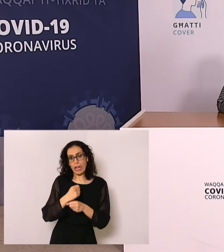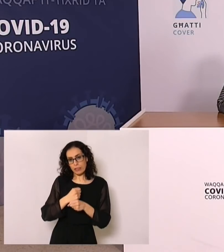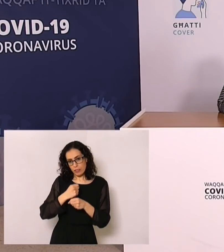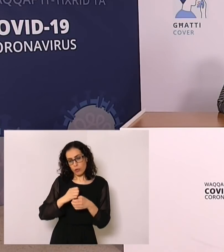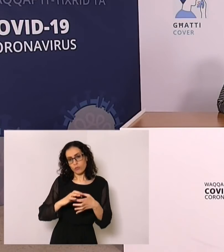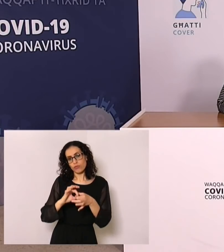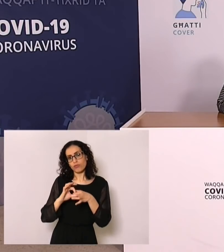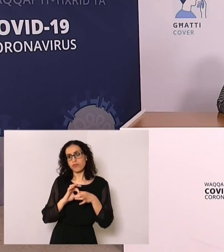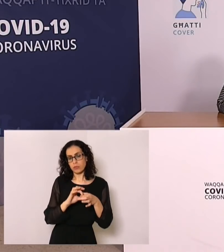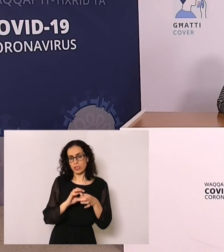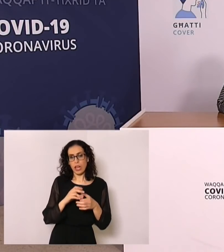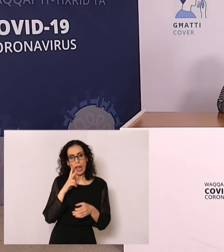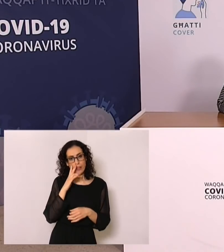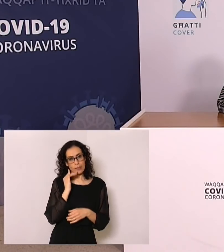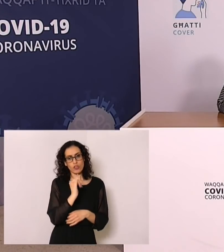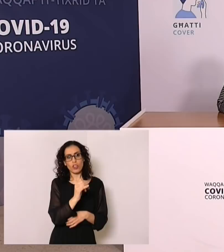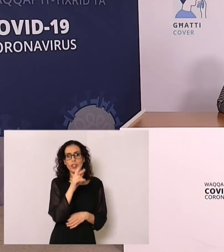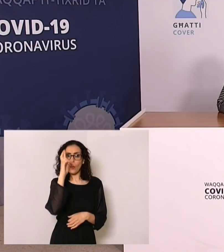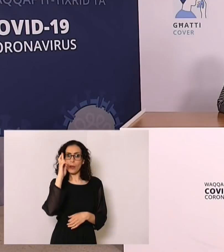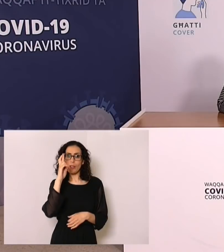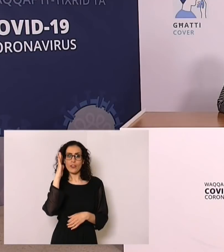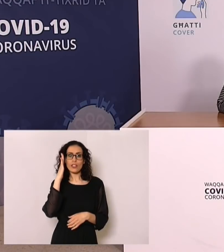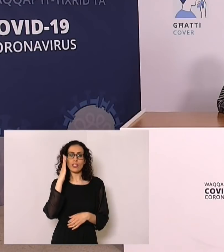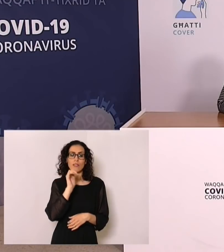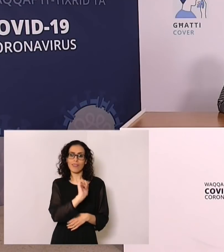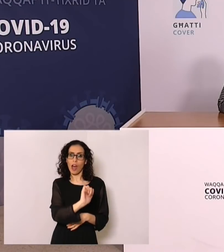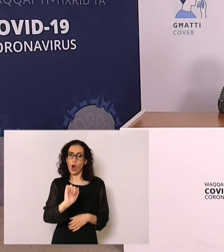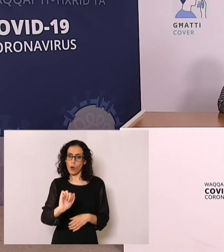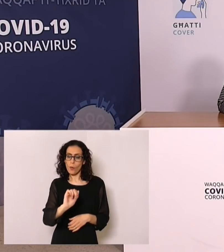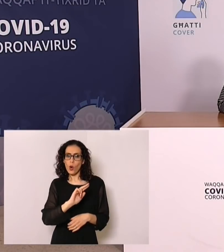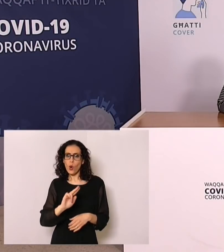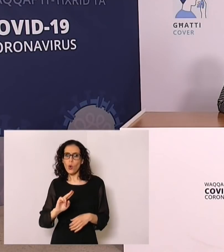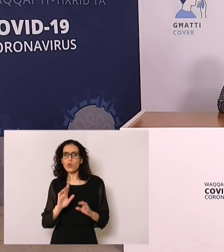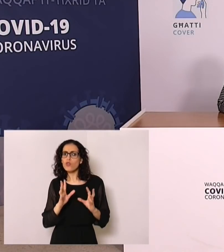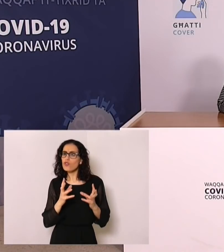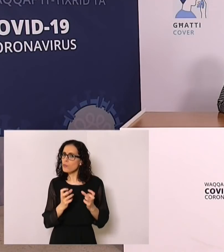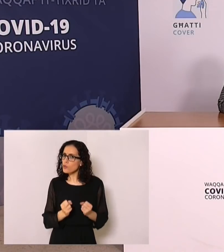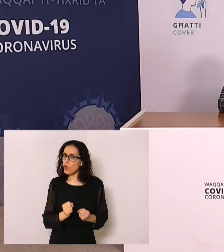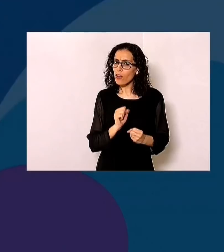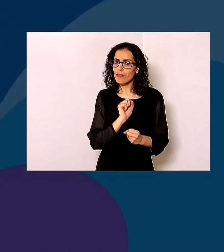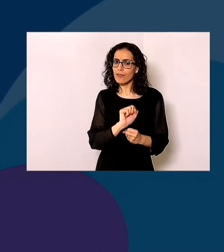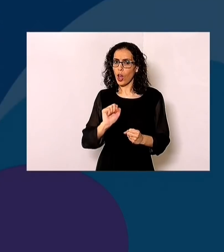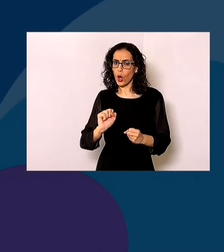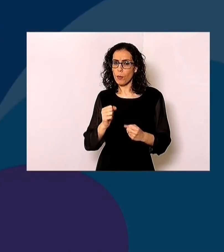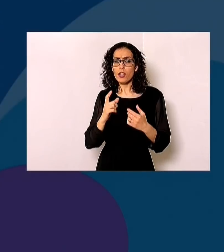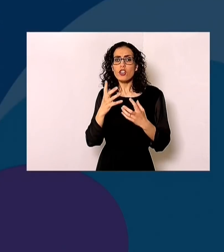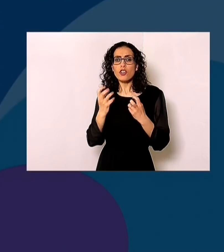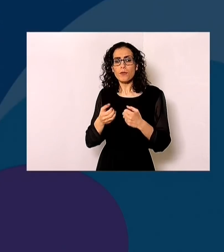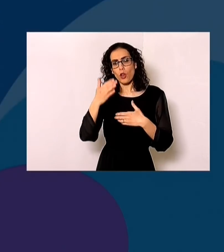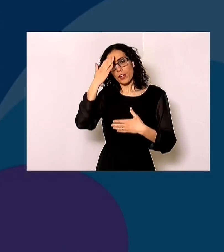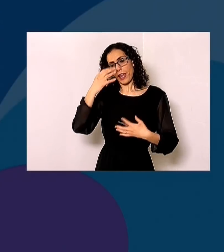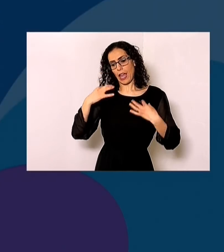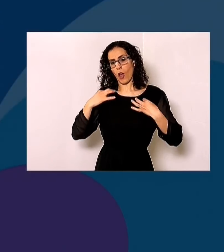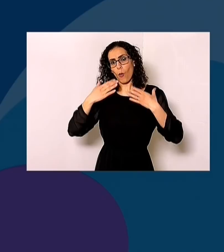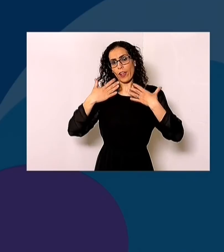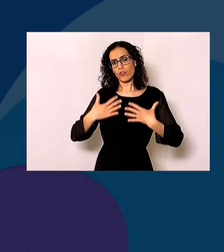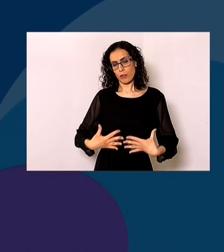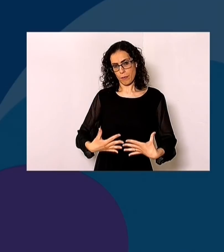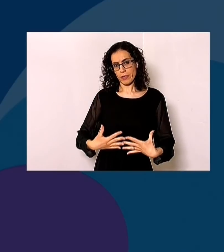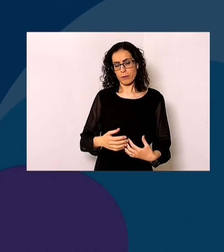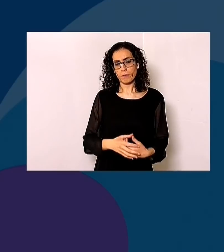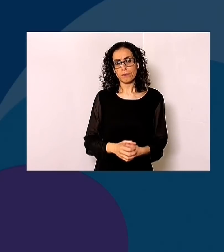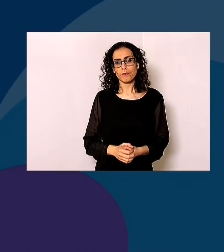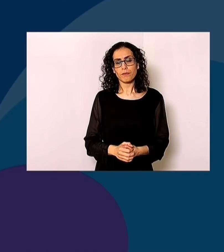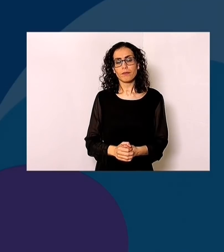ta' xi jkun ir-riskju tal-persuna u x'inhuwa l-vera bżonn tal-PPE li jkollu bżonn dak il-persuna skont ir-riskju li